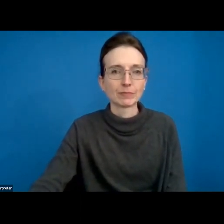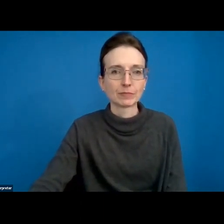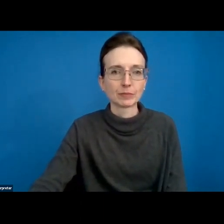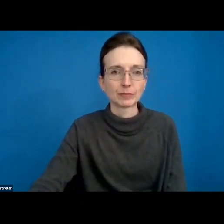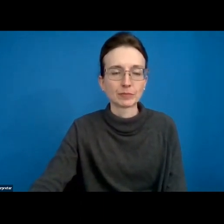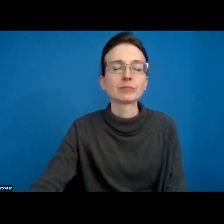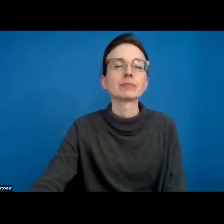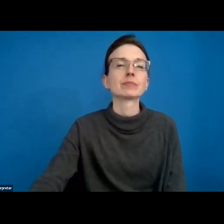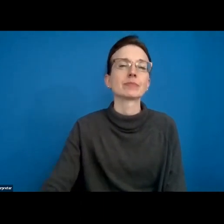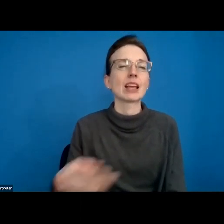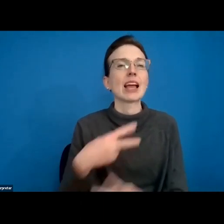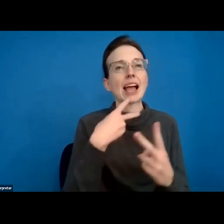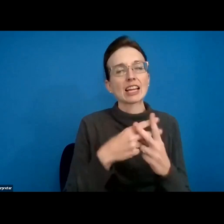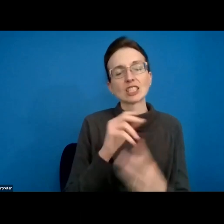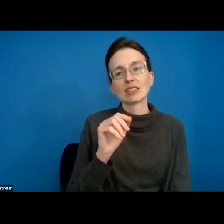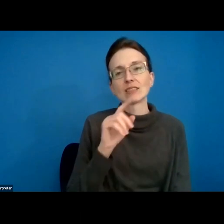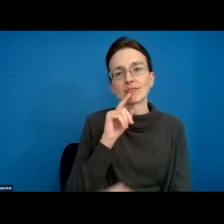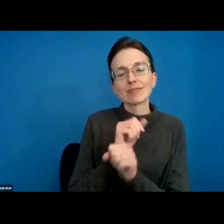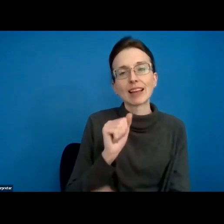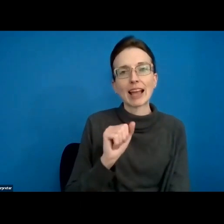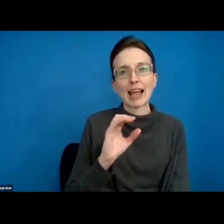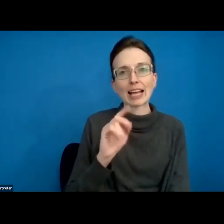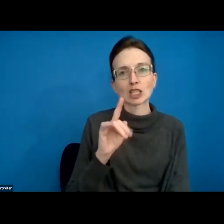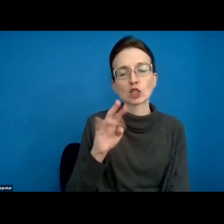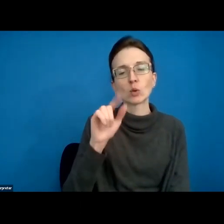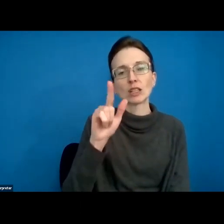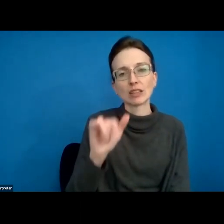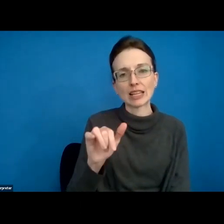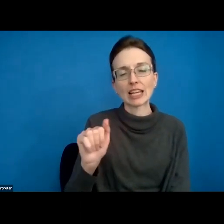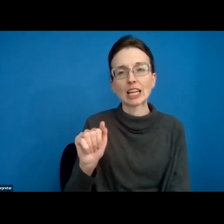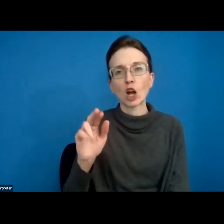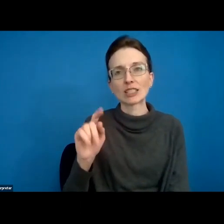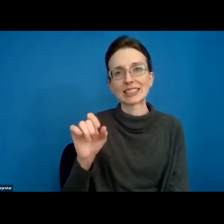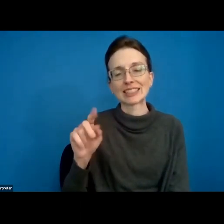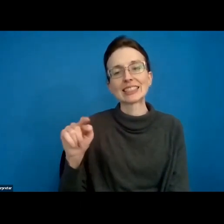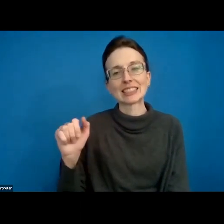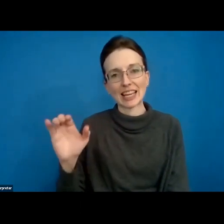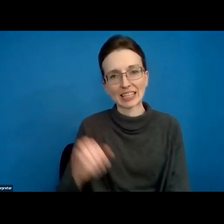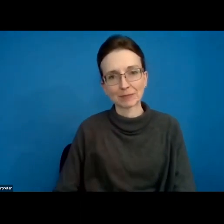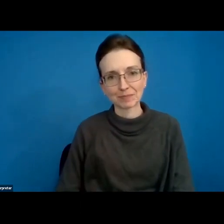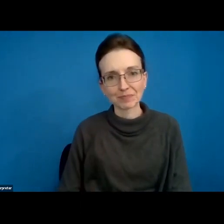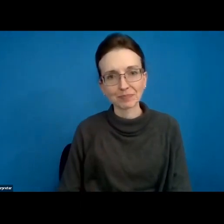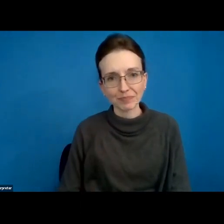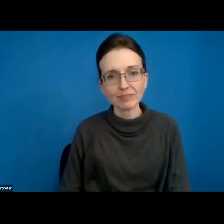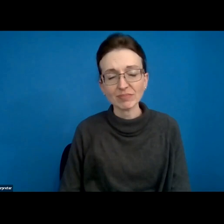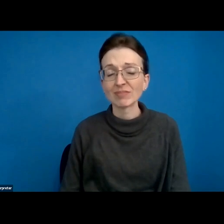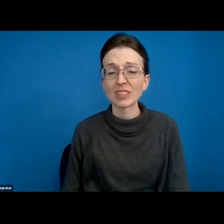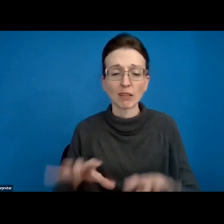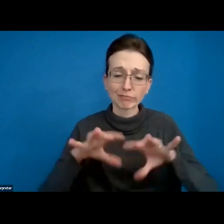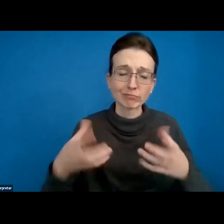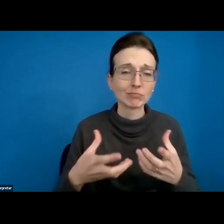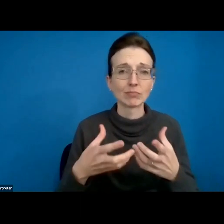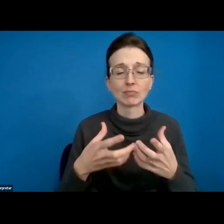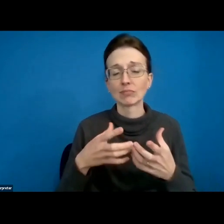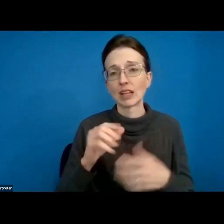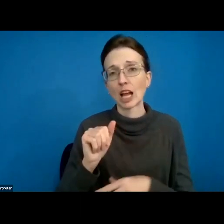Hashtag actually autistic was the hashtag I was trying to think of, Jude says. And yeah, there's a whole autistic community on